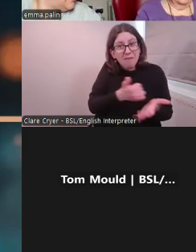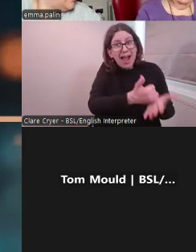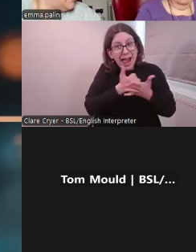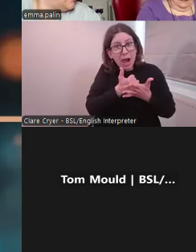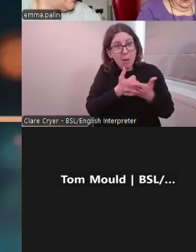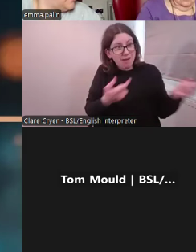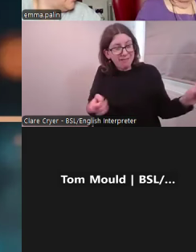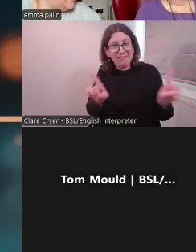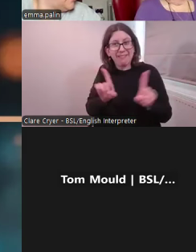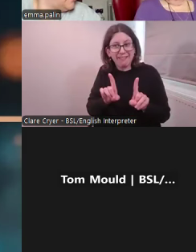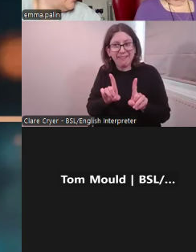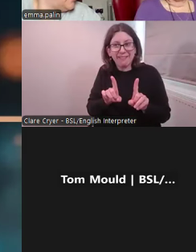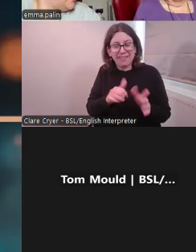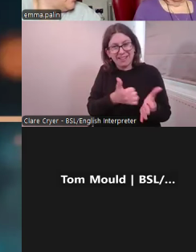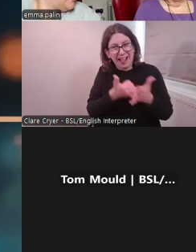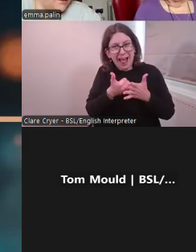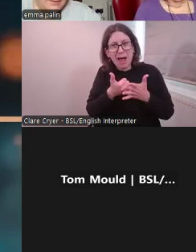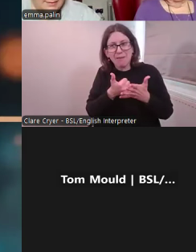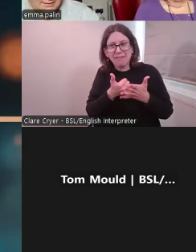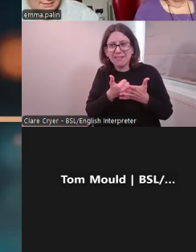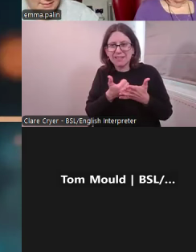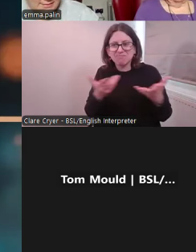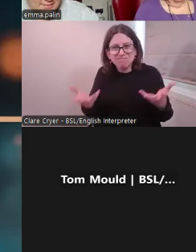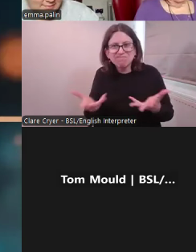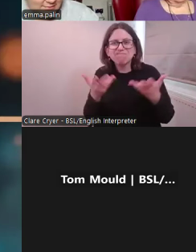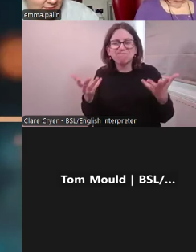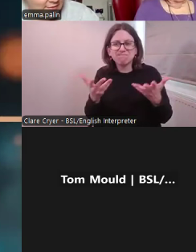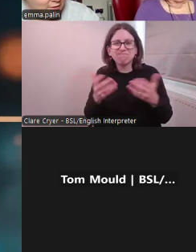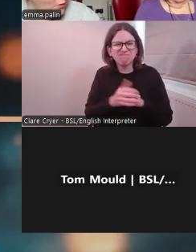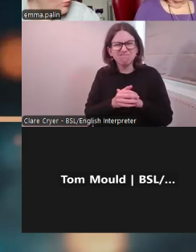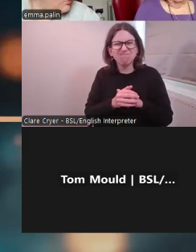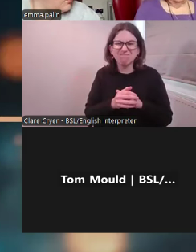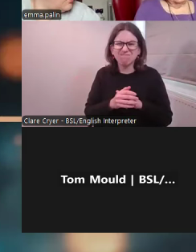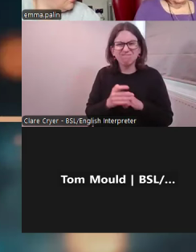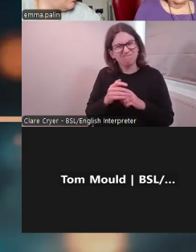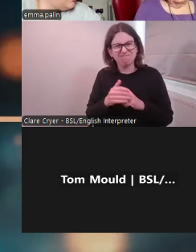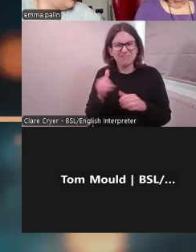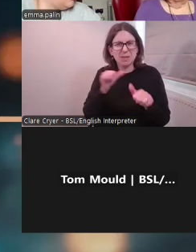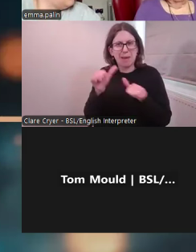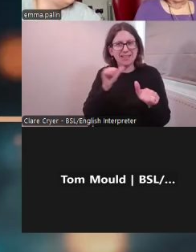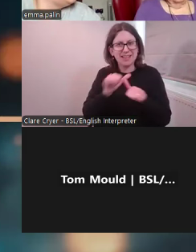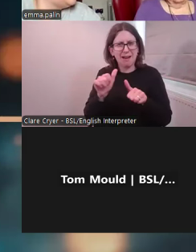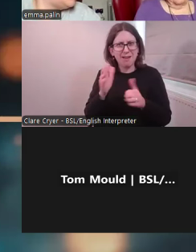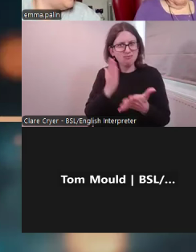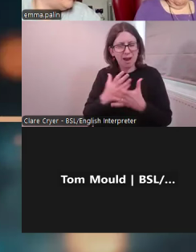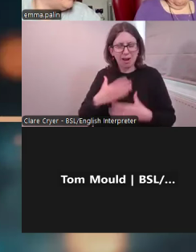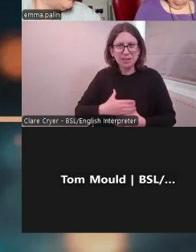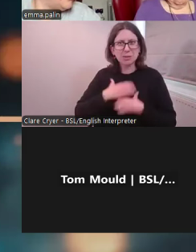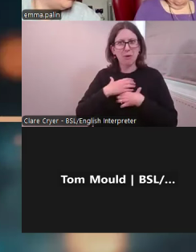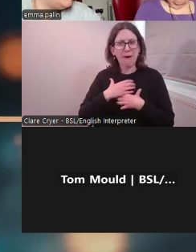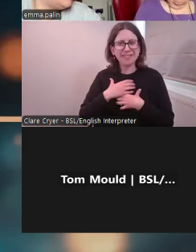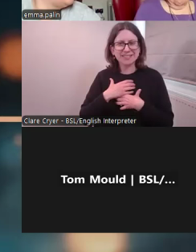puts a few dashes on, makes it all looking better, and it gives you a surprise. What would you